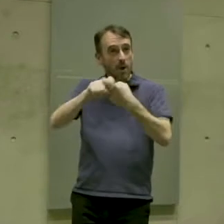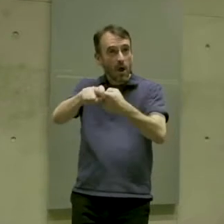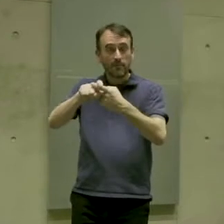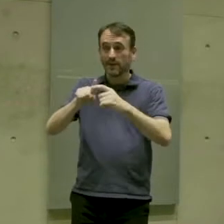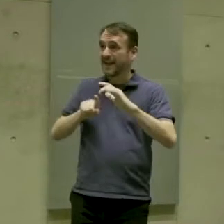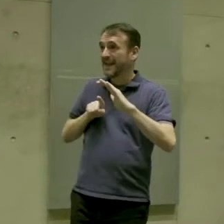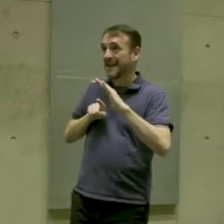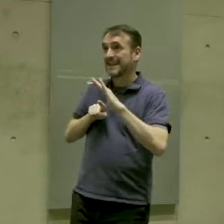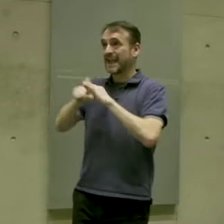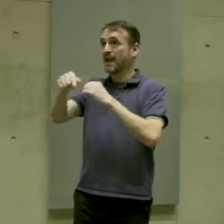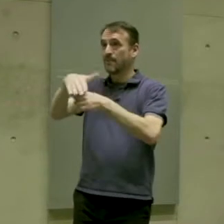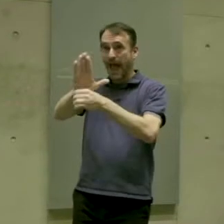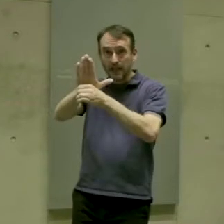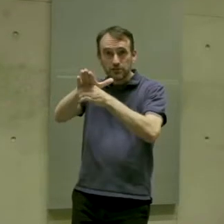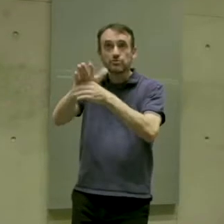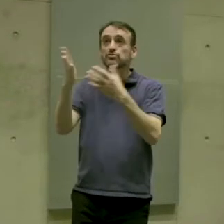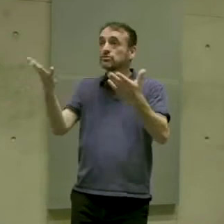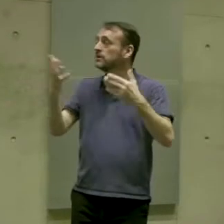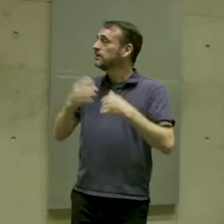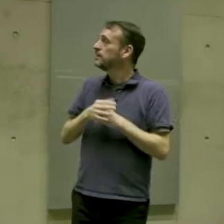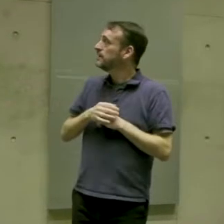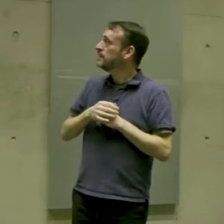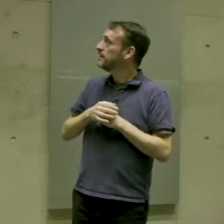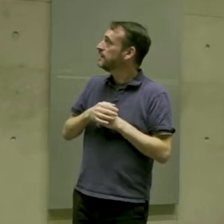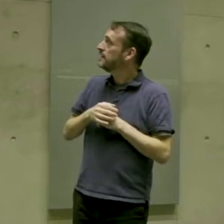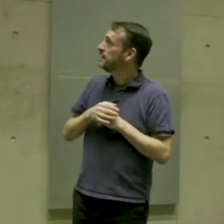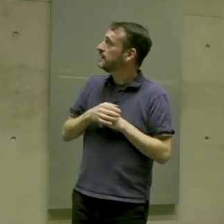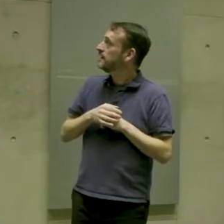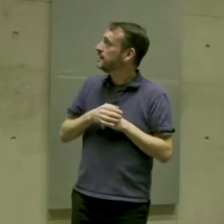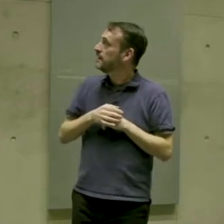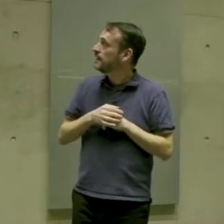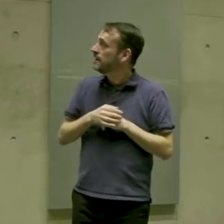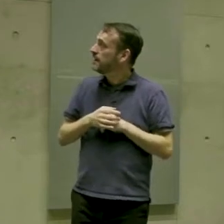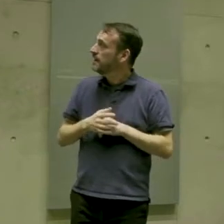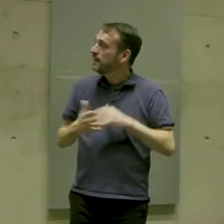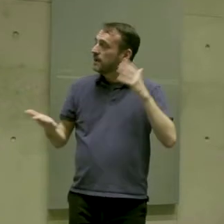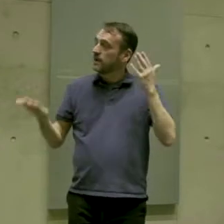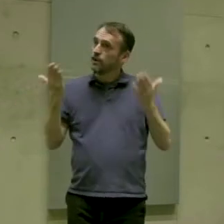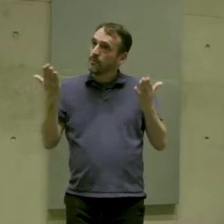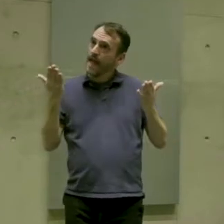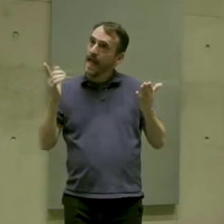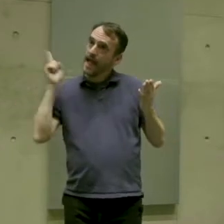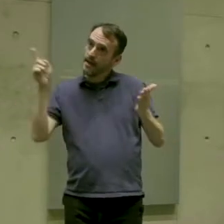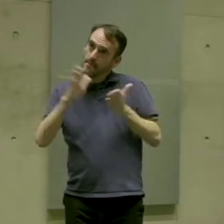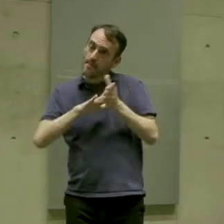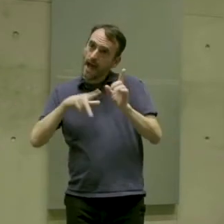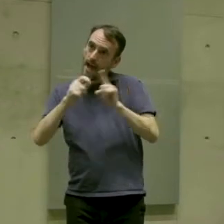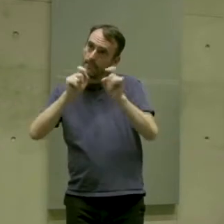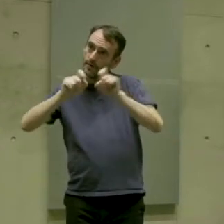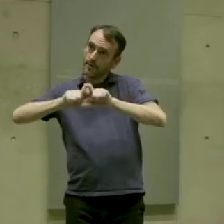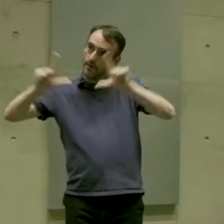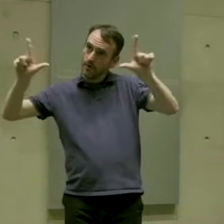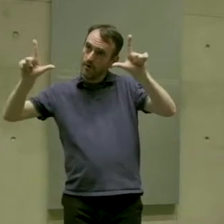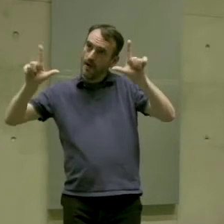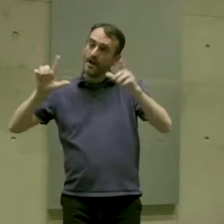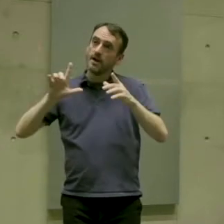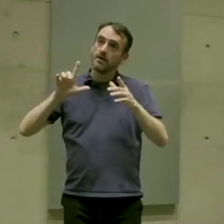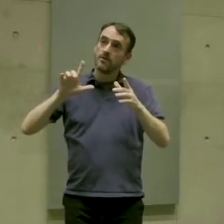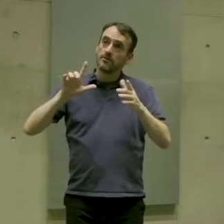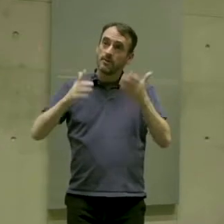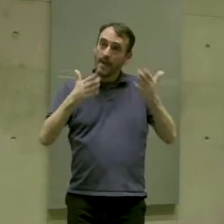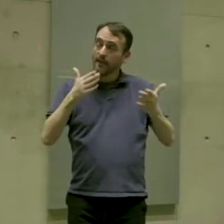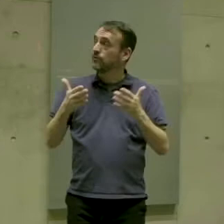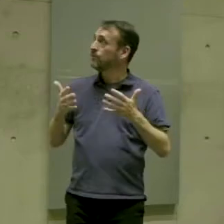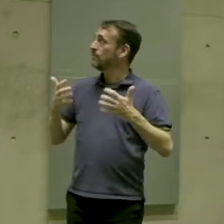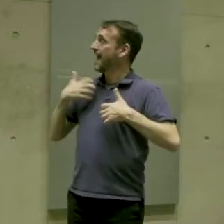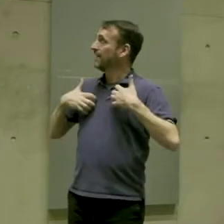hypertext fiction, I don't know about that, I don't know how to do that. Compare this treatment of mapping to that of adventure. It seems a